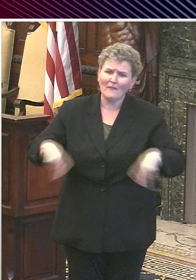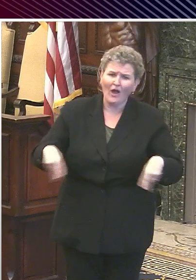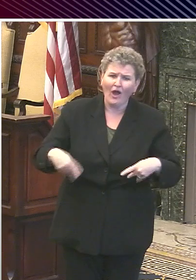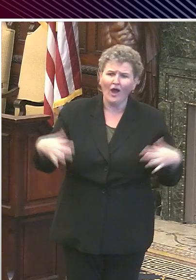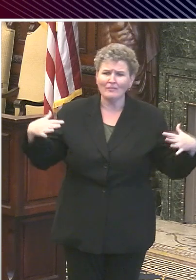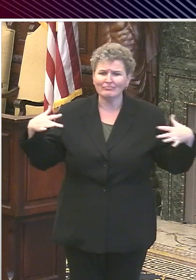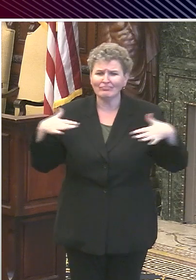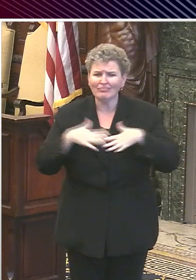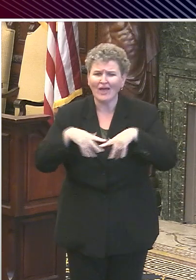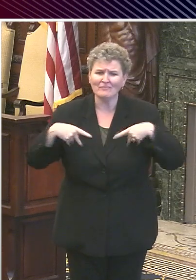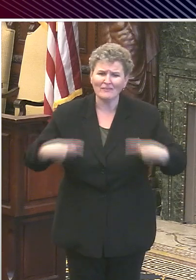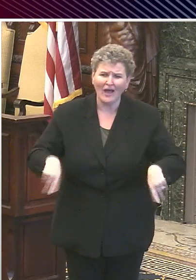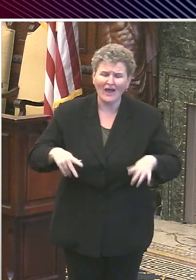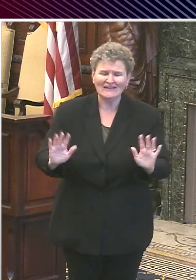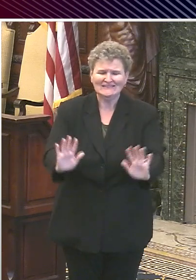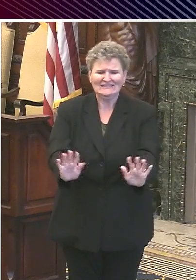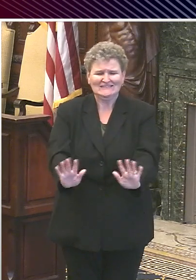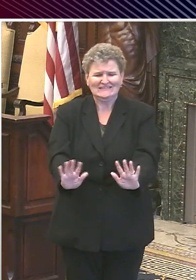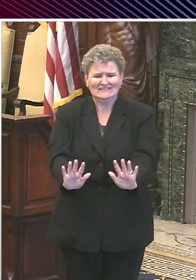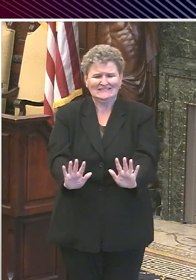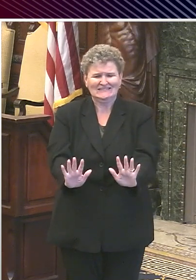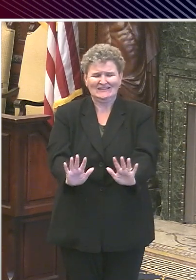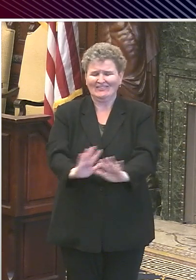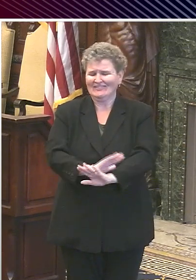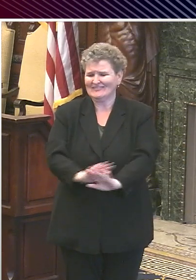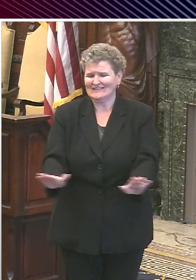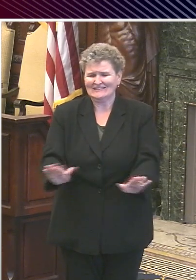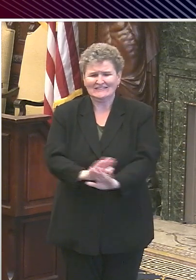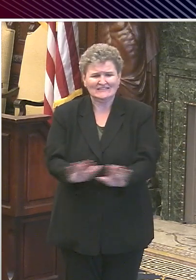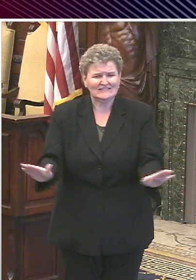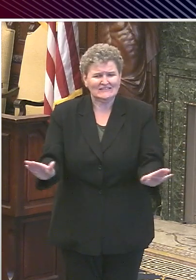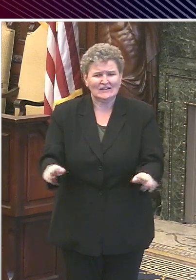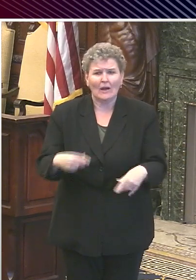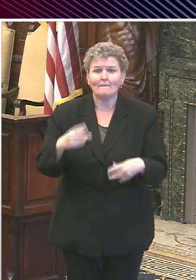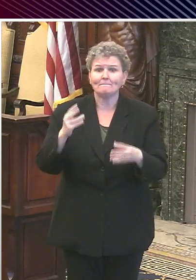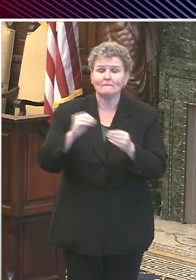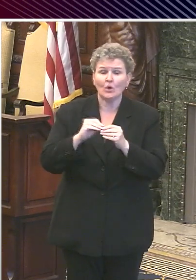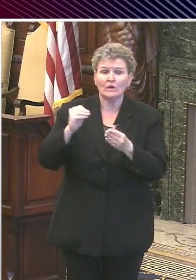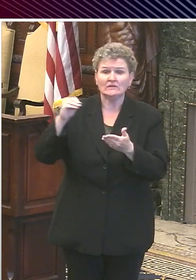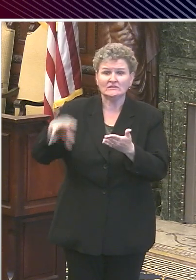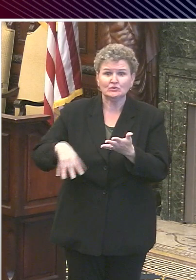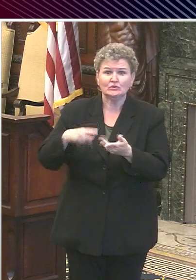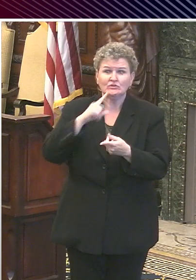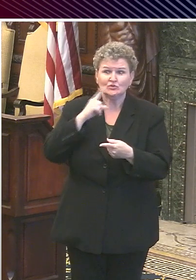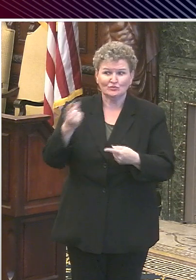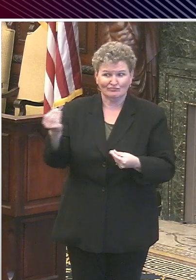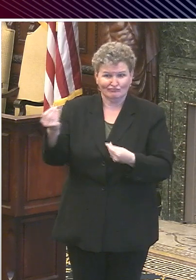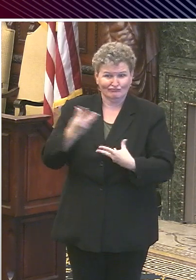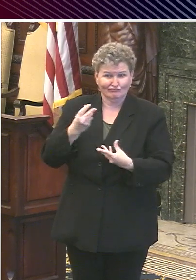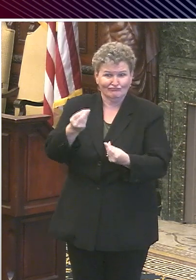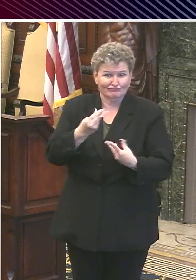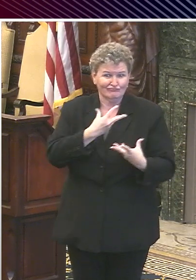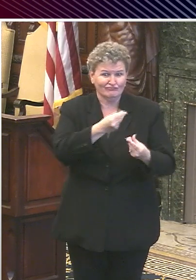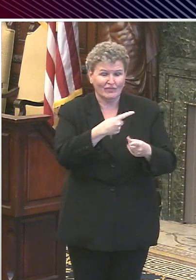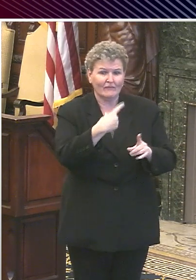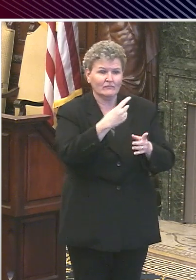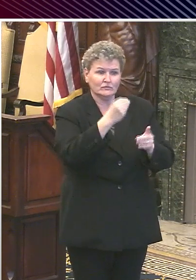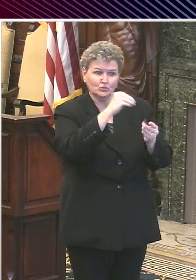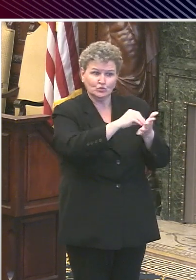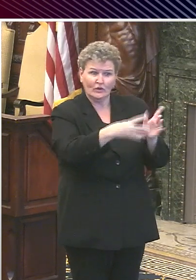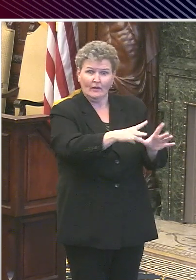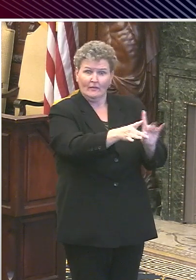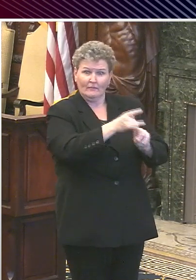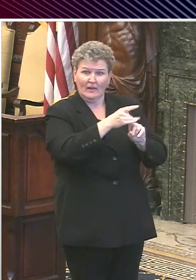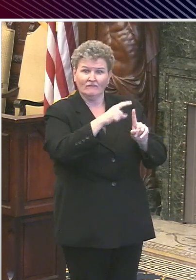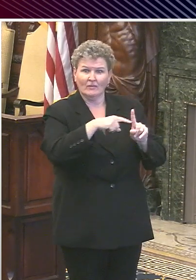risk. We continue to hear about parties that were reported to us by a number of students where there's at least one student who tested positive. Several of those parties